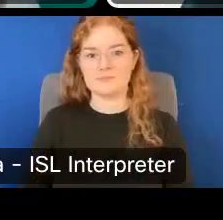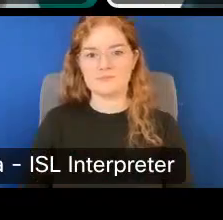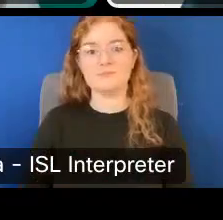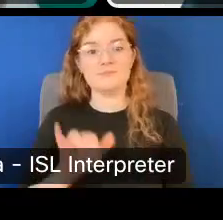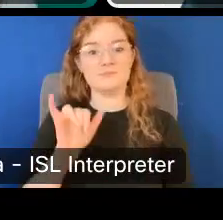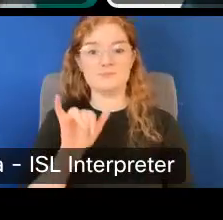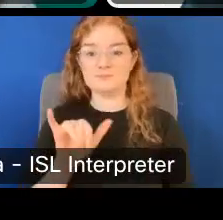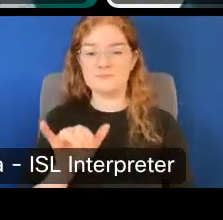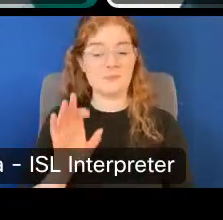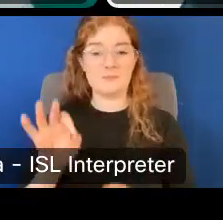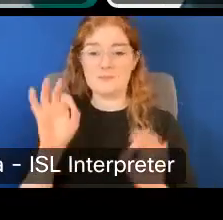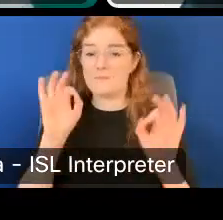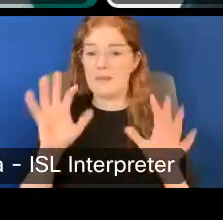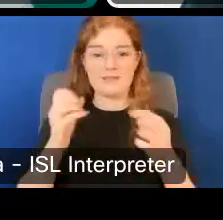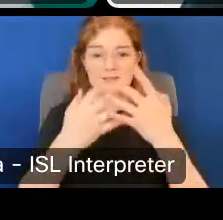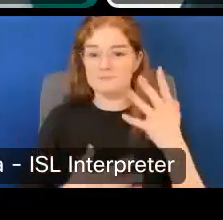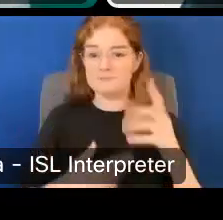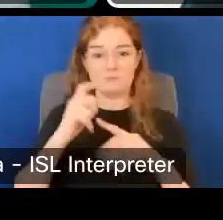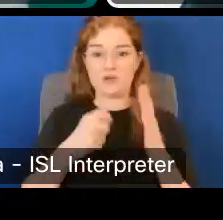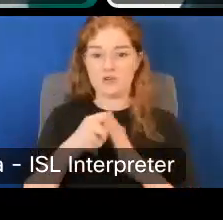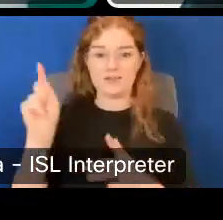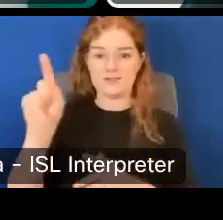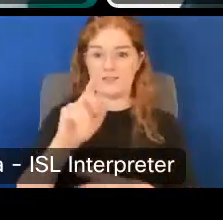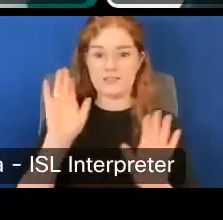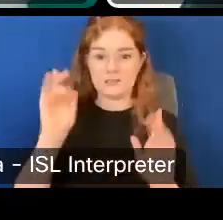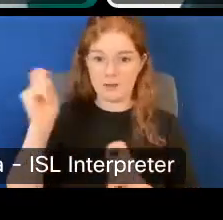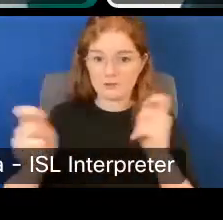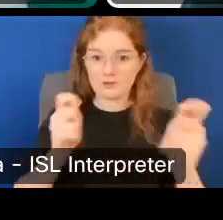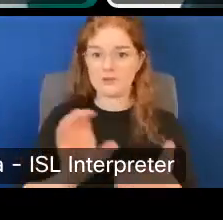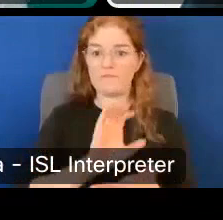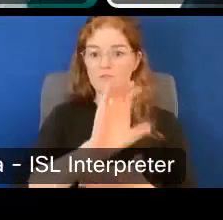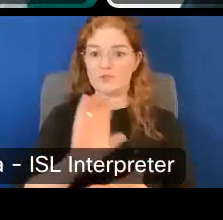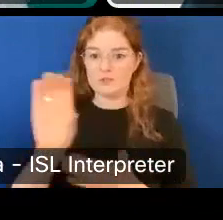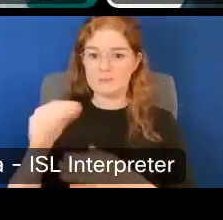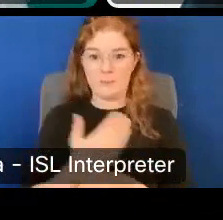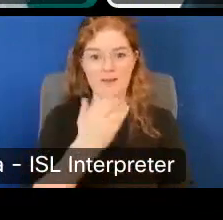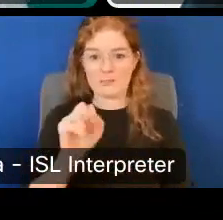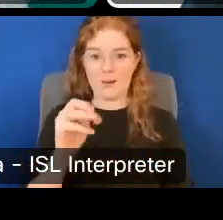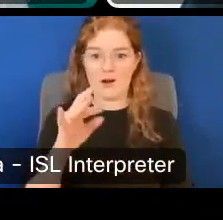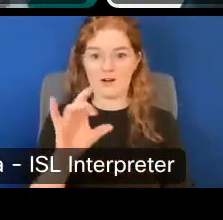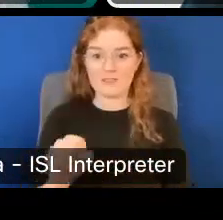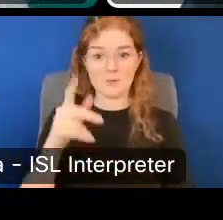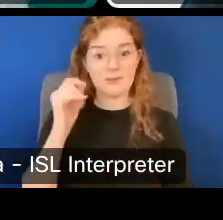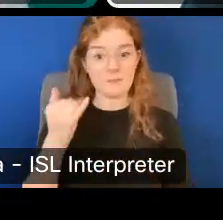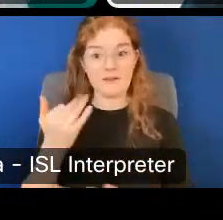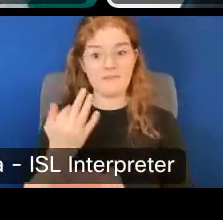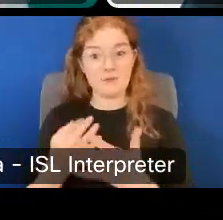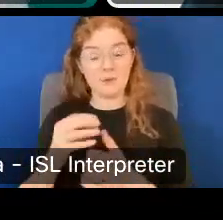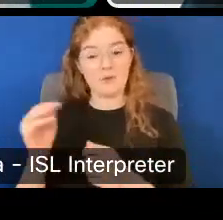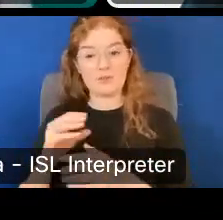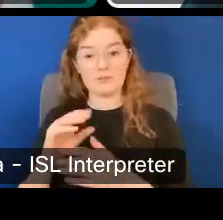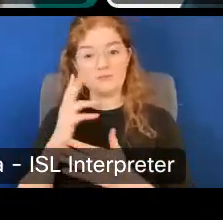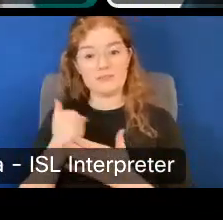Yeah, and there's an amazing array of projects that are sponsored and funded and supported by Spark. So I think that there's probably a few other design-led projects,